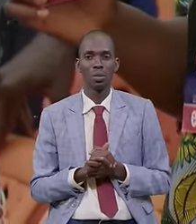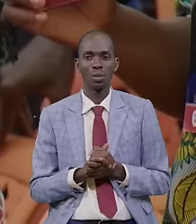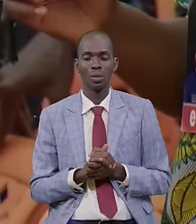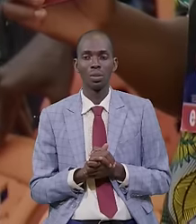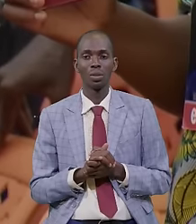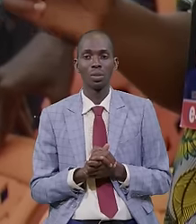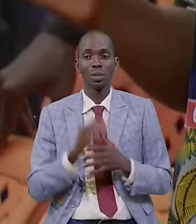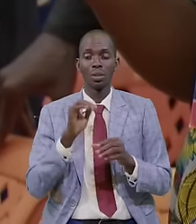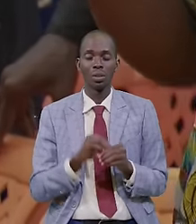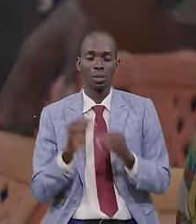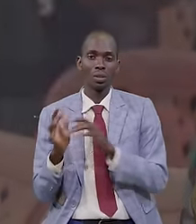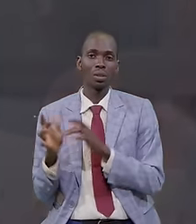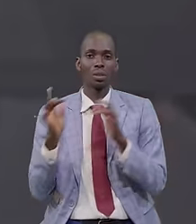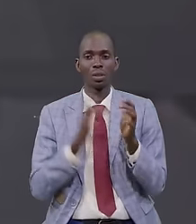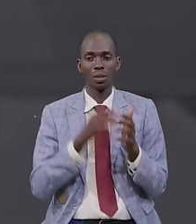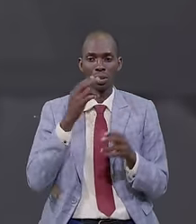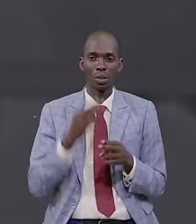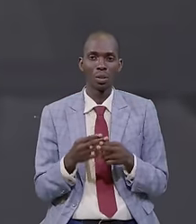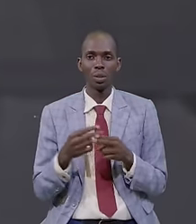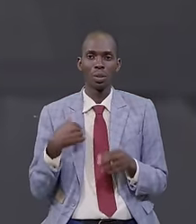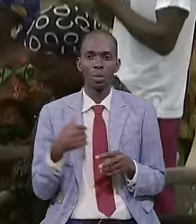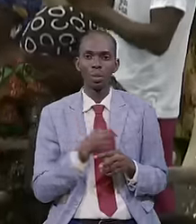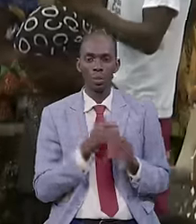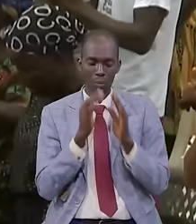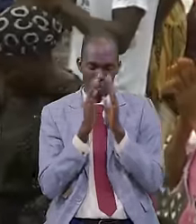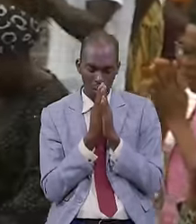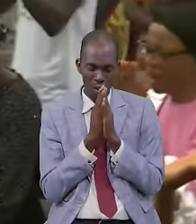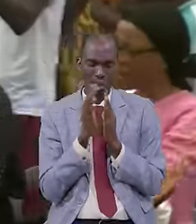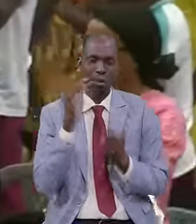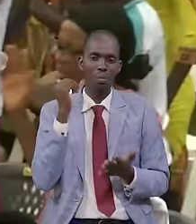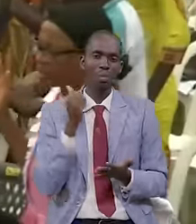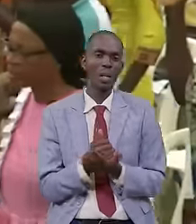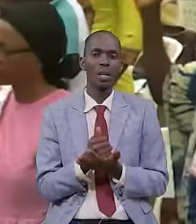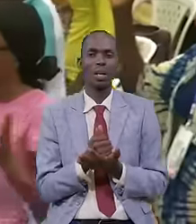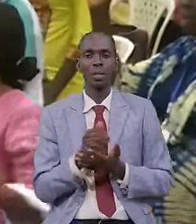In Jesus' name we pray.